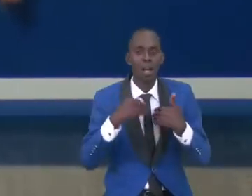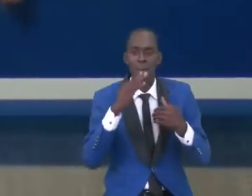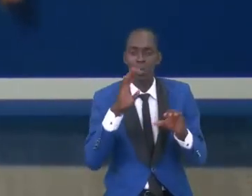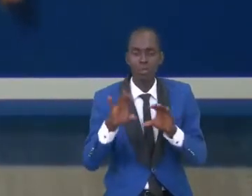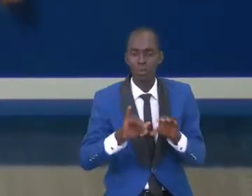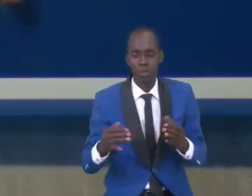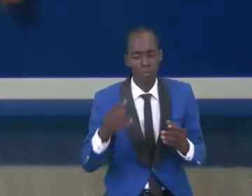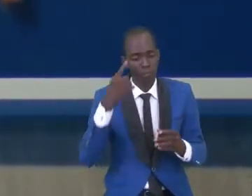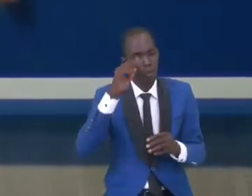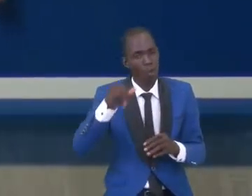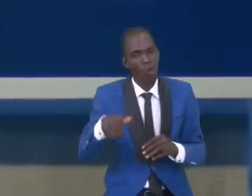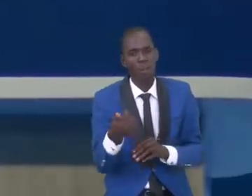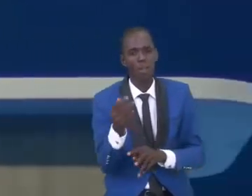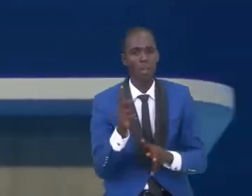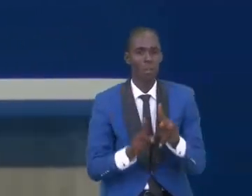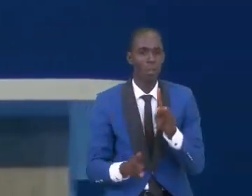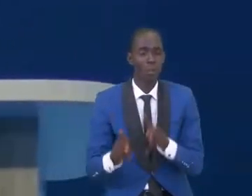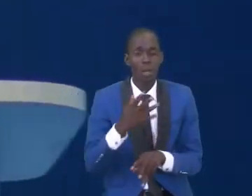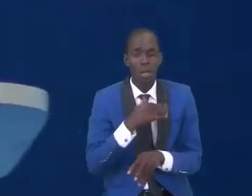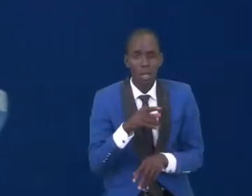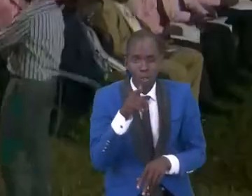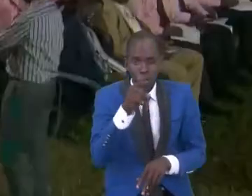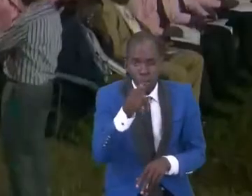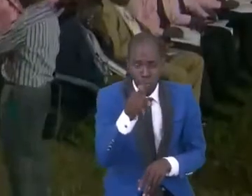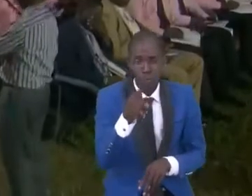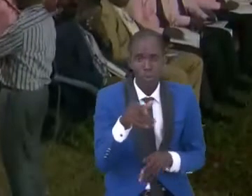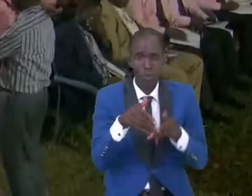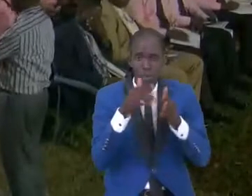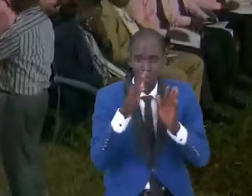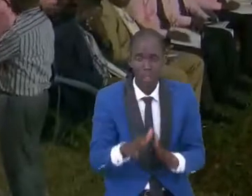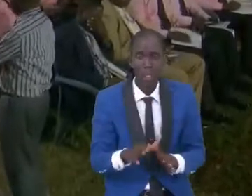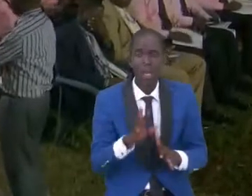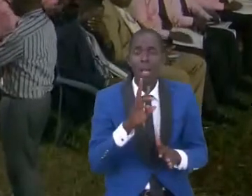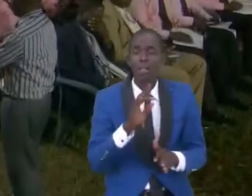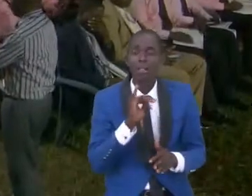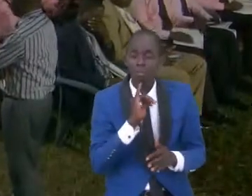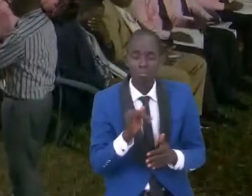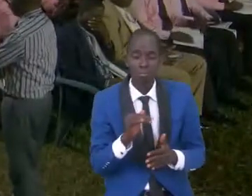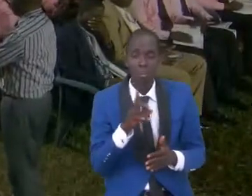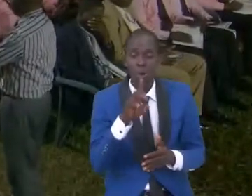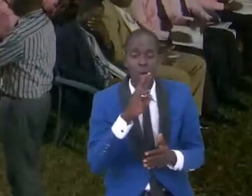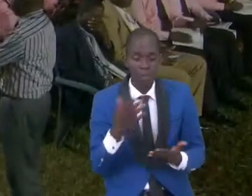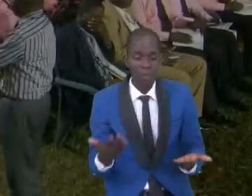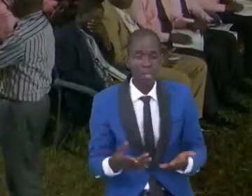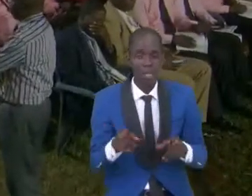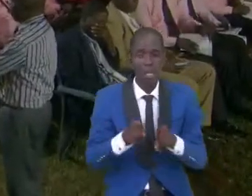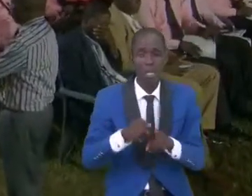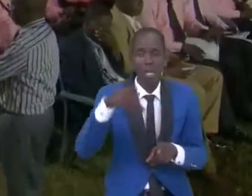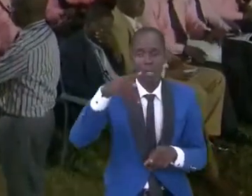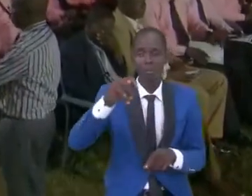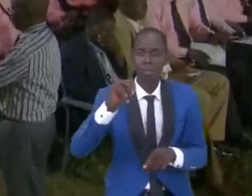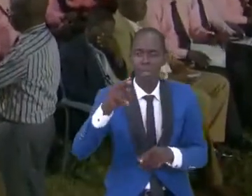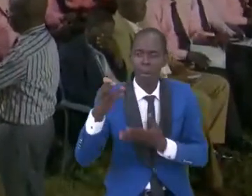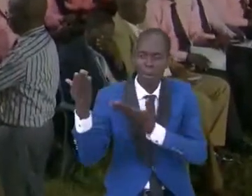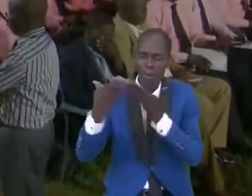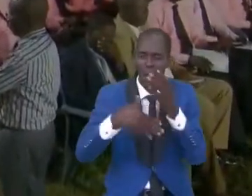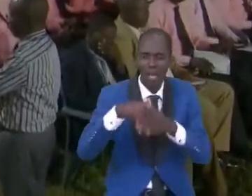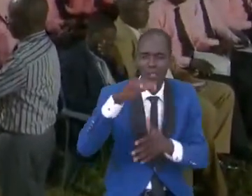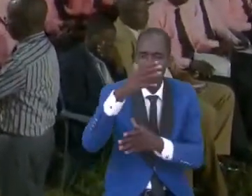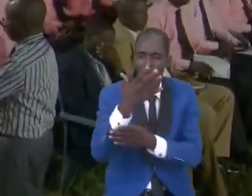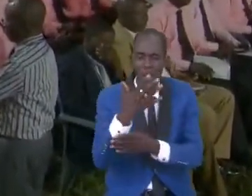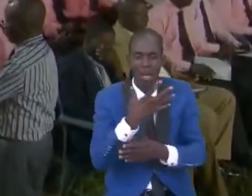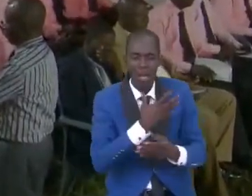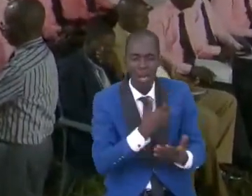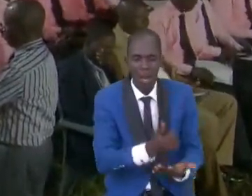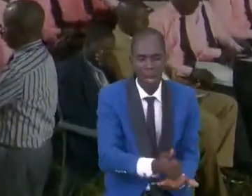other people. And you are there like Peter did and stretched forth his right hand and lifted